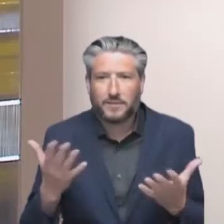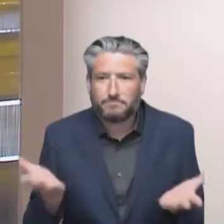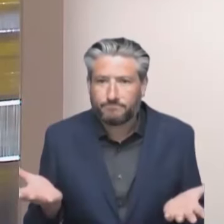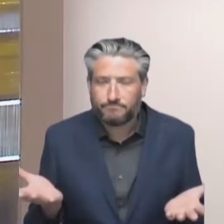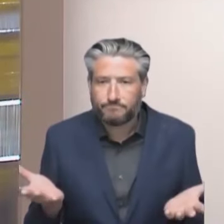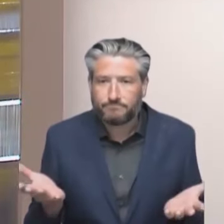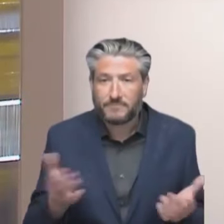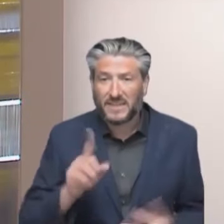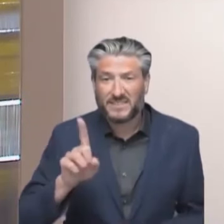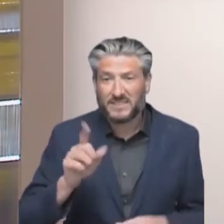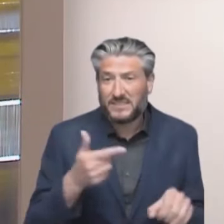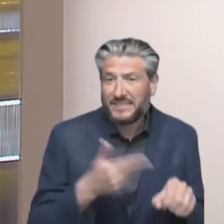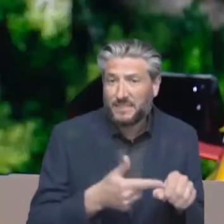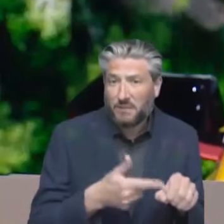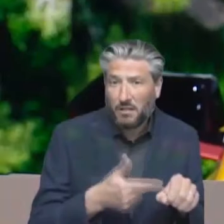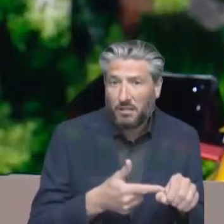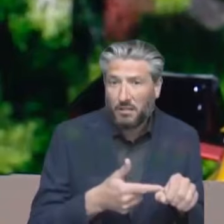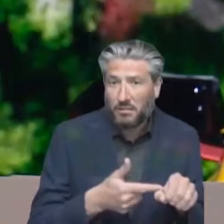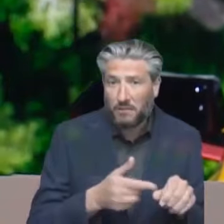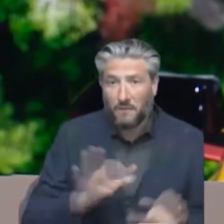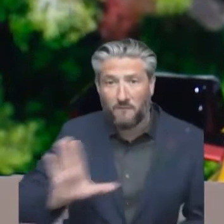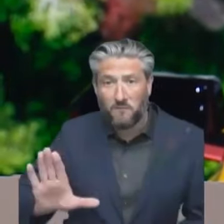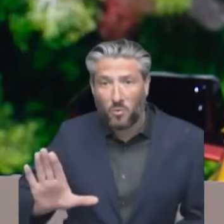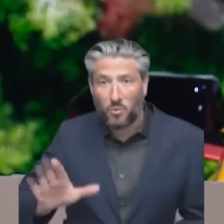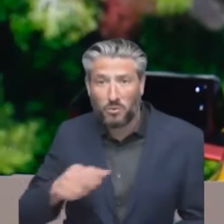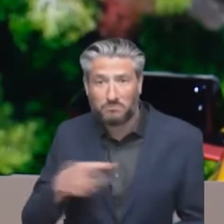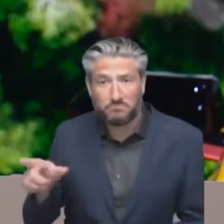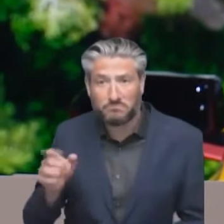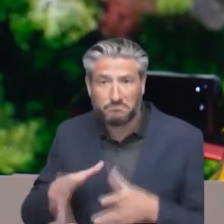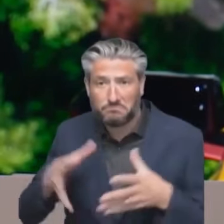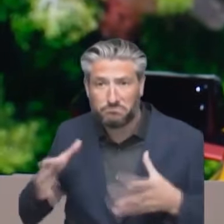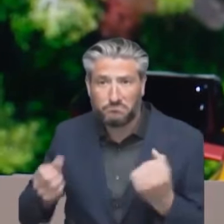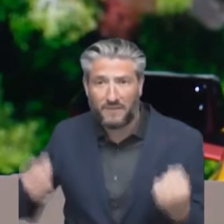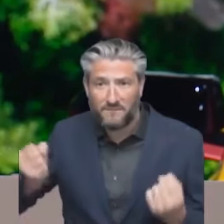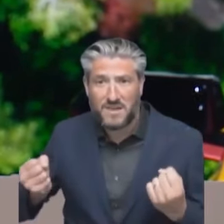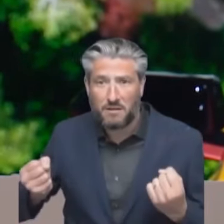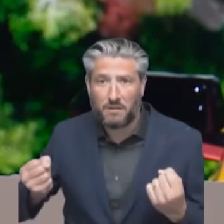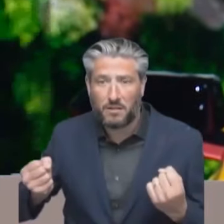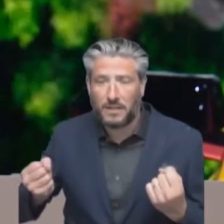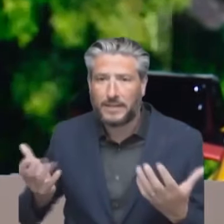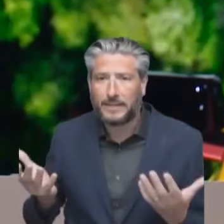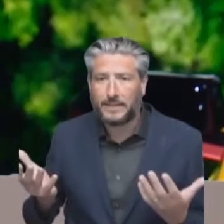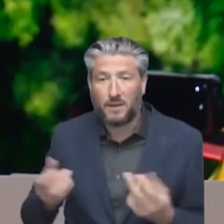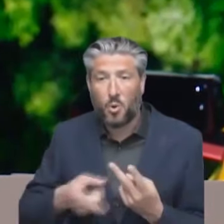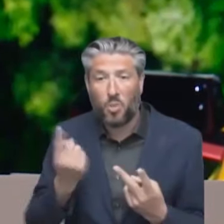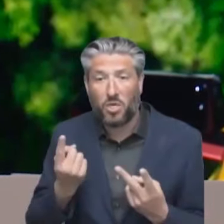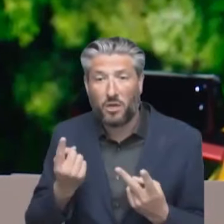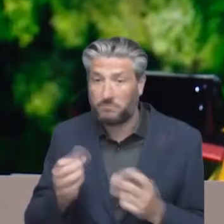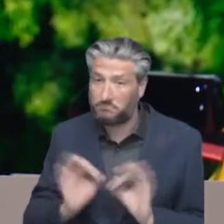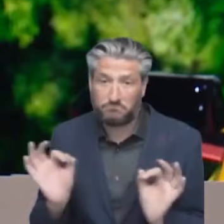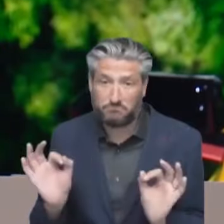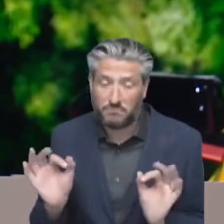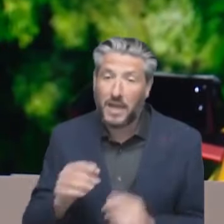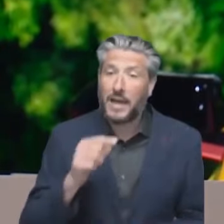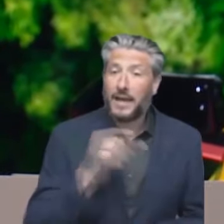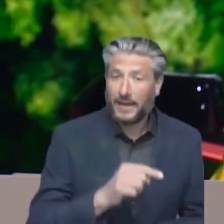commercial vehicles. Whereas for electric cars, you've got electric cars. Because the amount